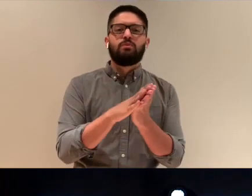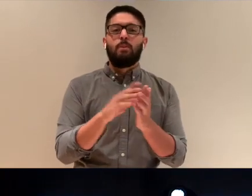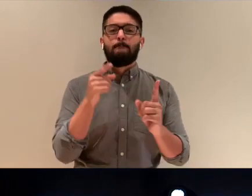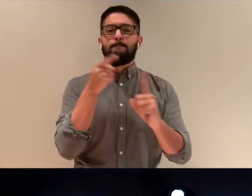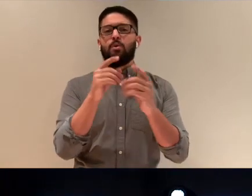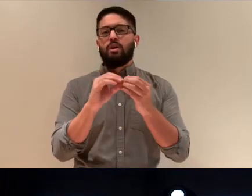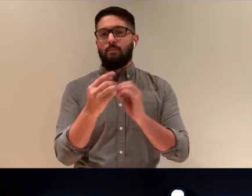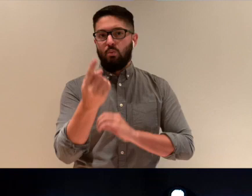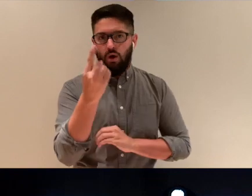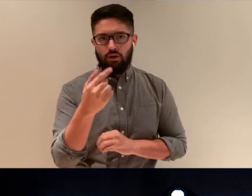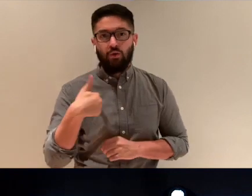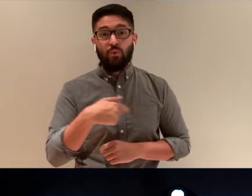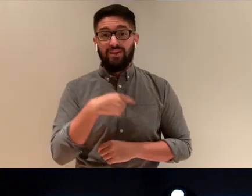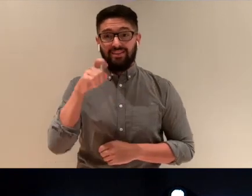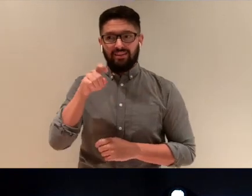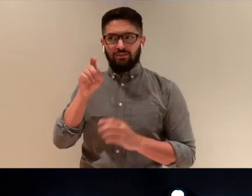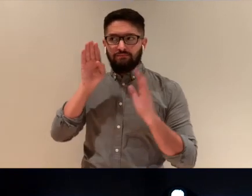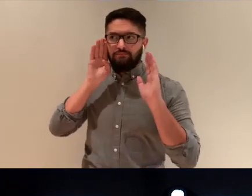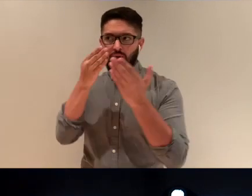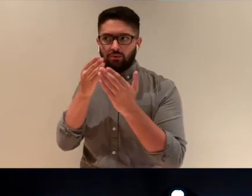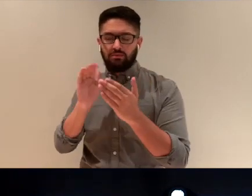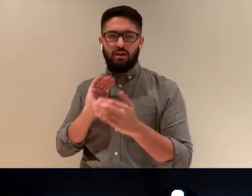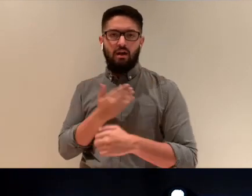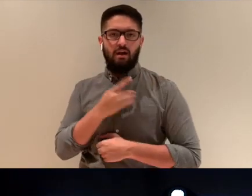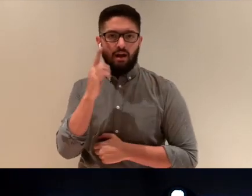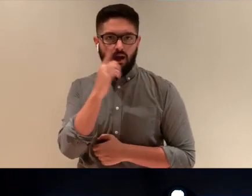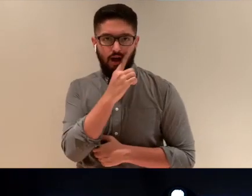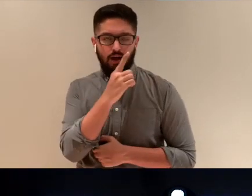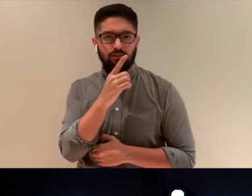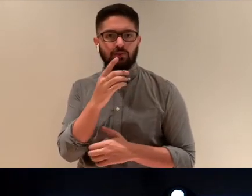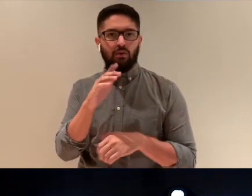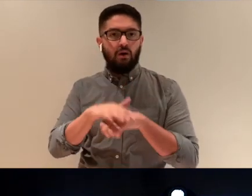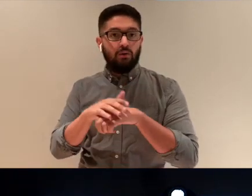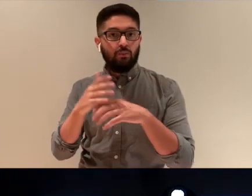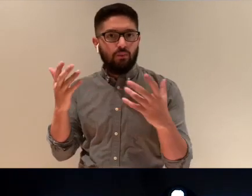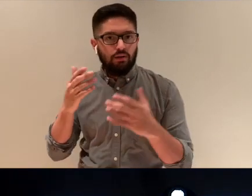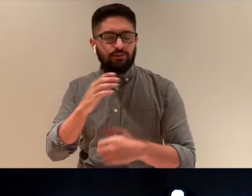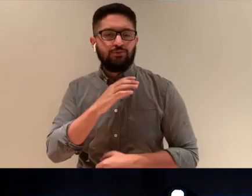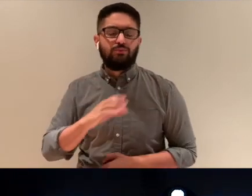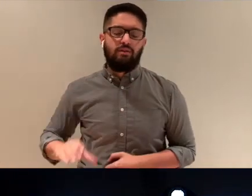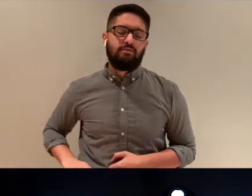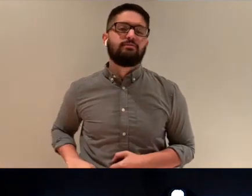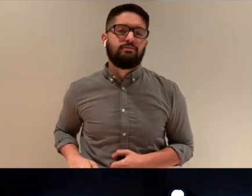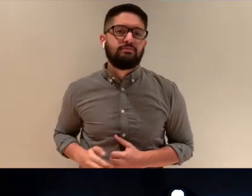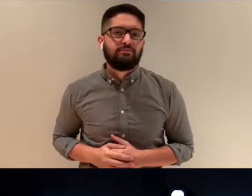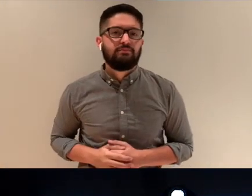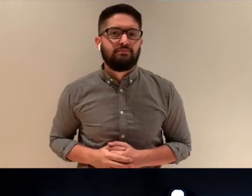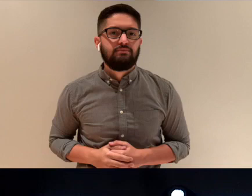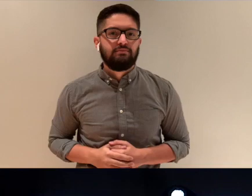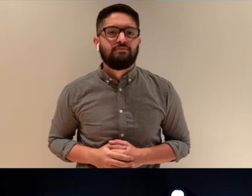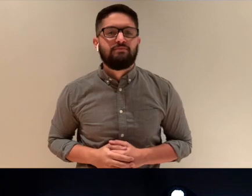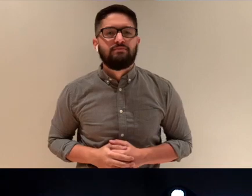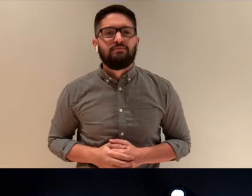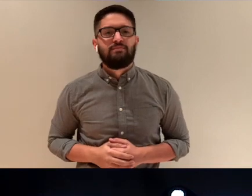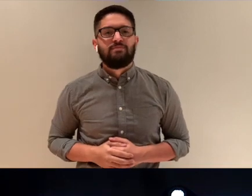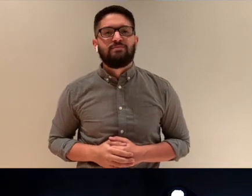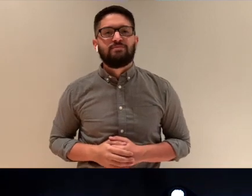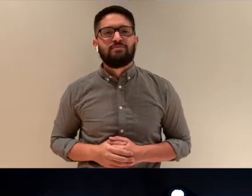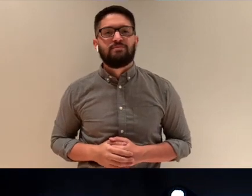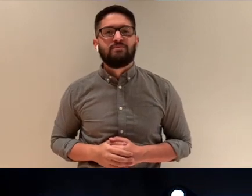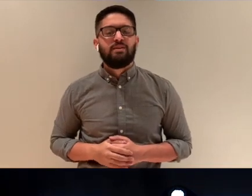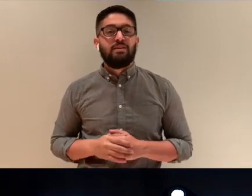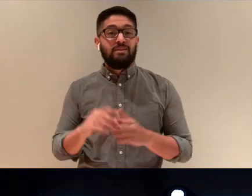Write this down as point number one. We need to fix our eyes on Christ. Fix our eyes on